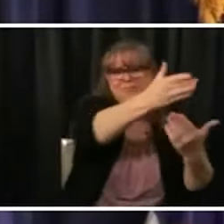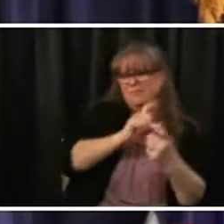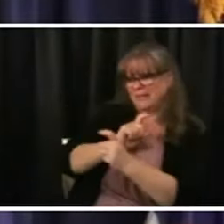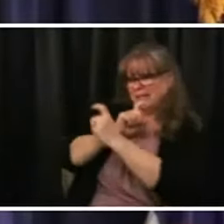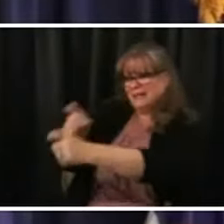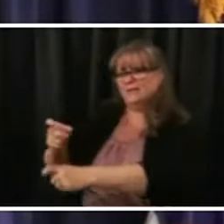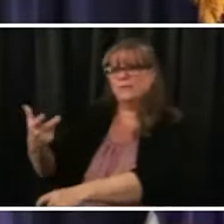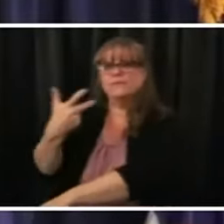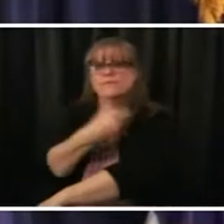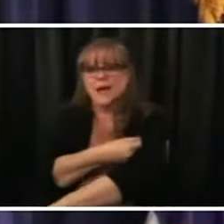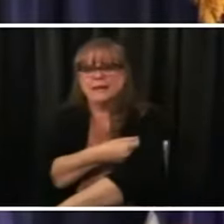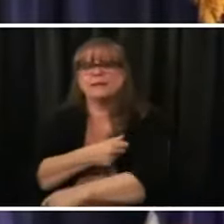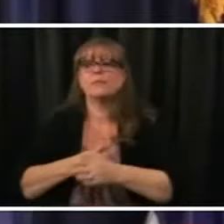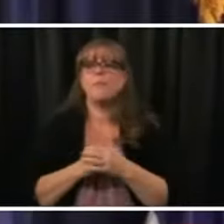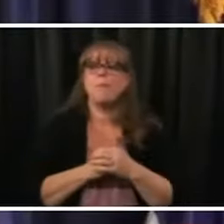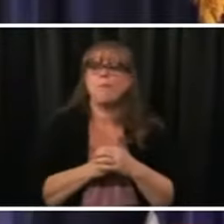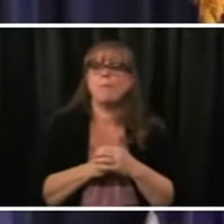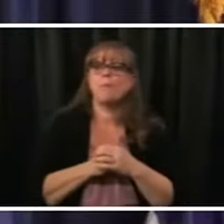Okay.